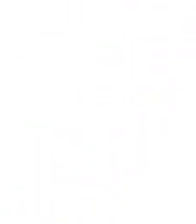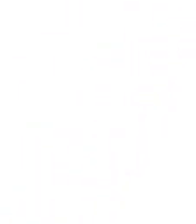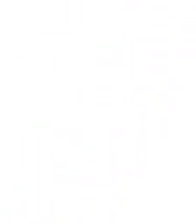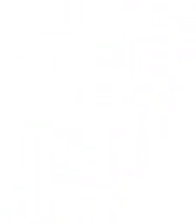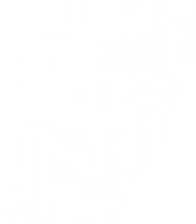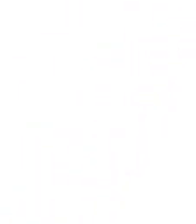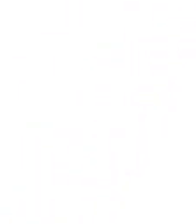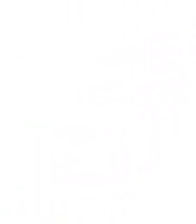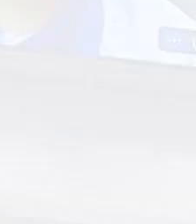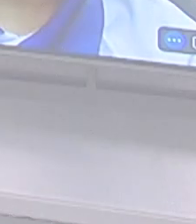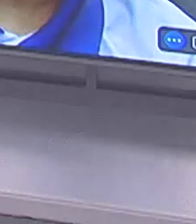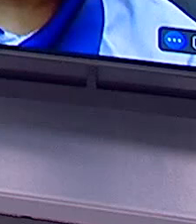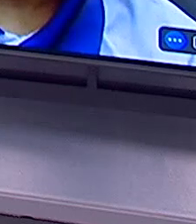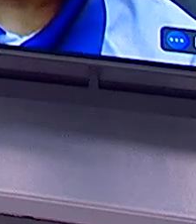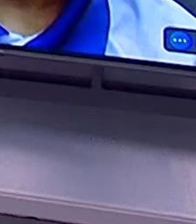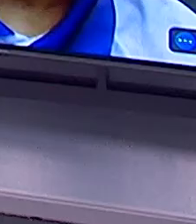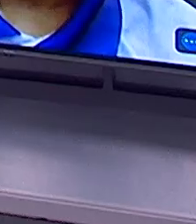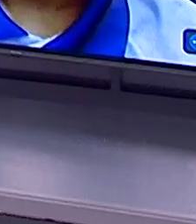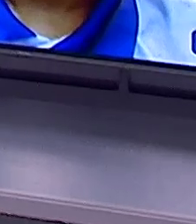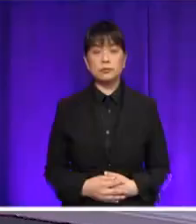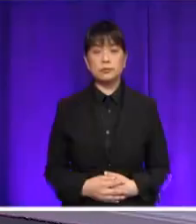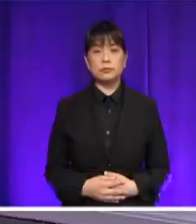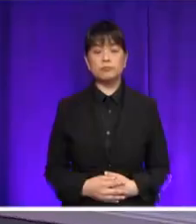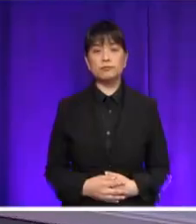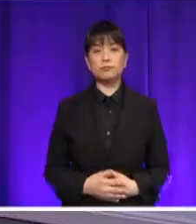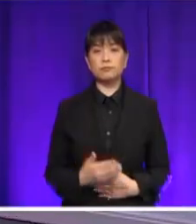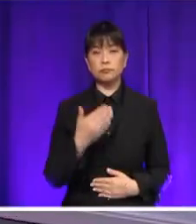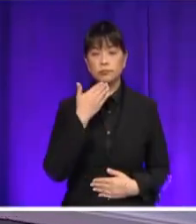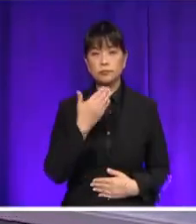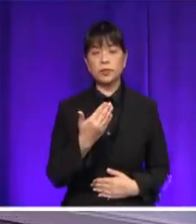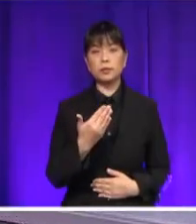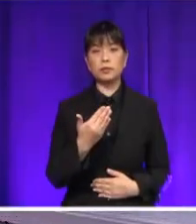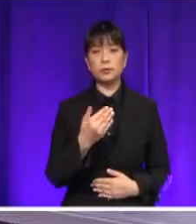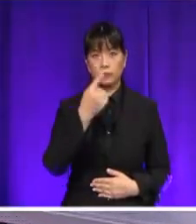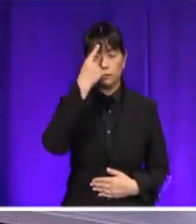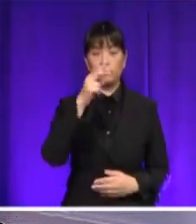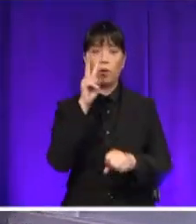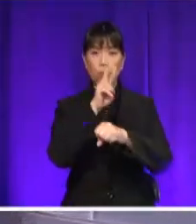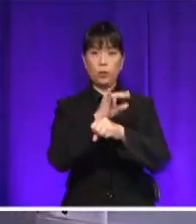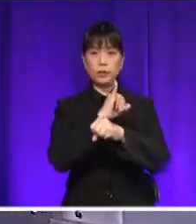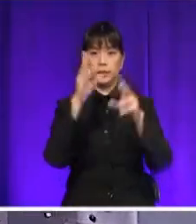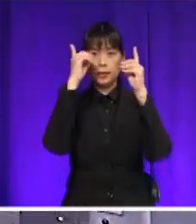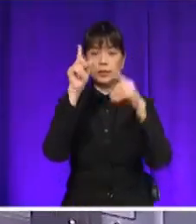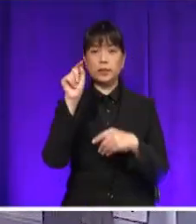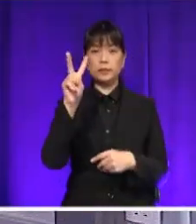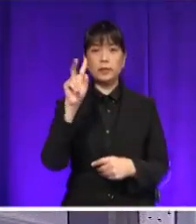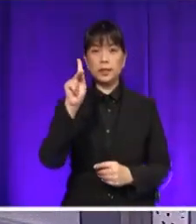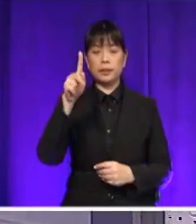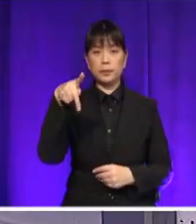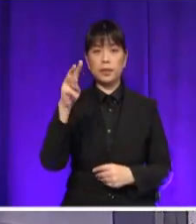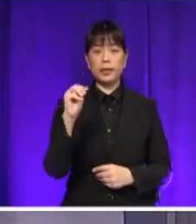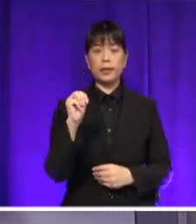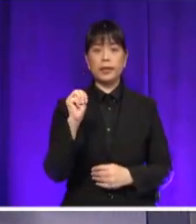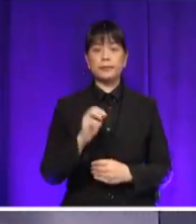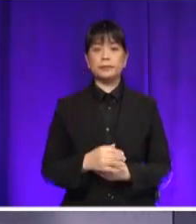DidikTV KPM. Thank you so much for those who are still watching DidikTV KPM. We are going to proceed